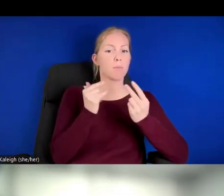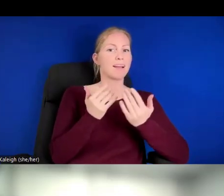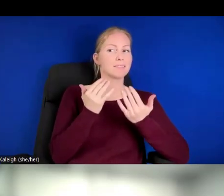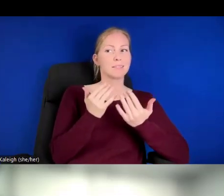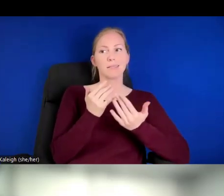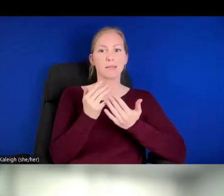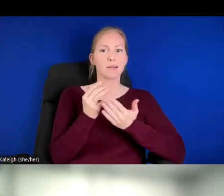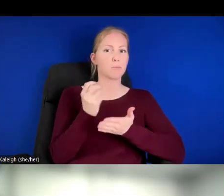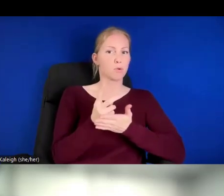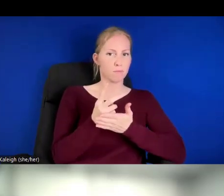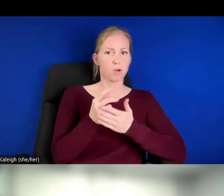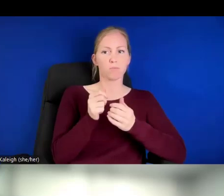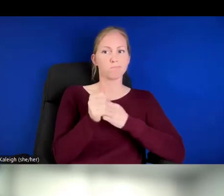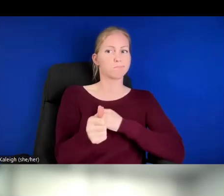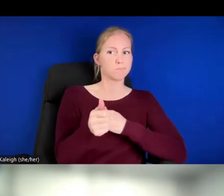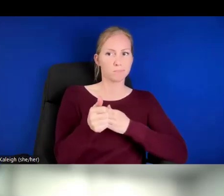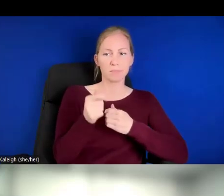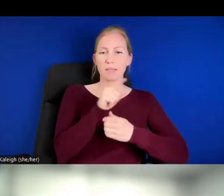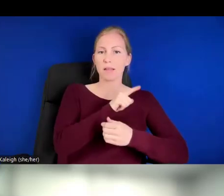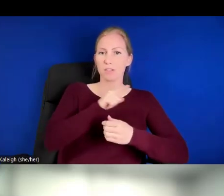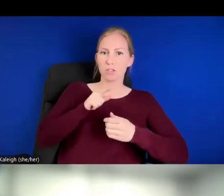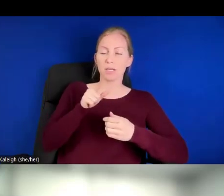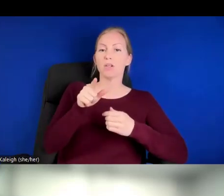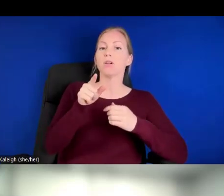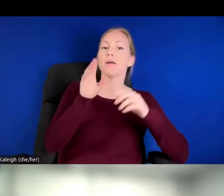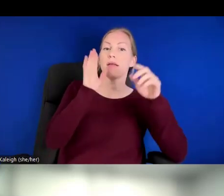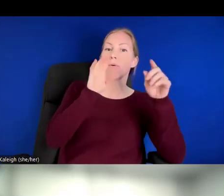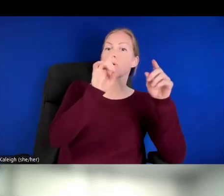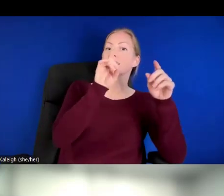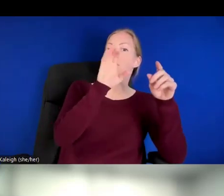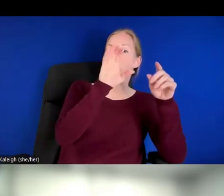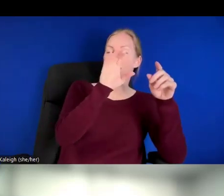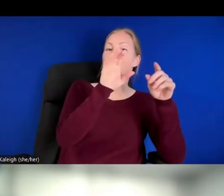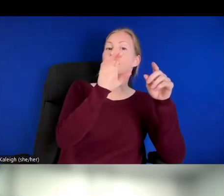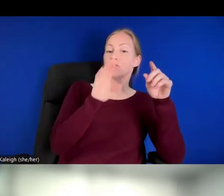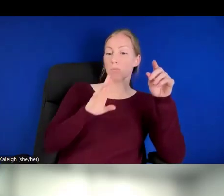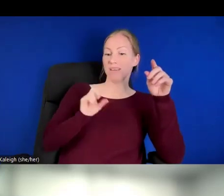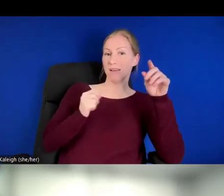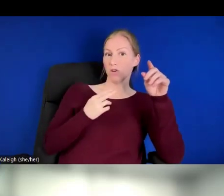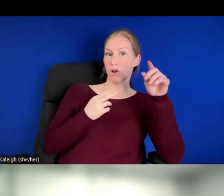transfer Bridgewater from the DOC to DMH.